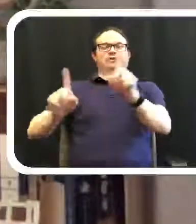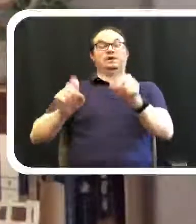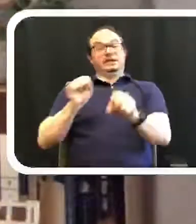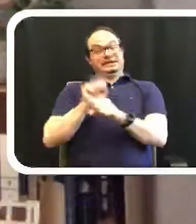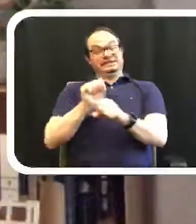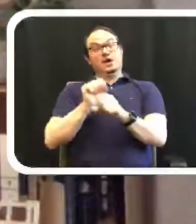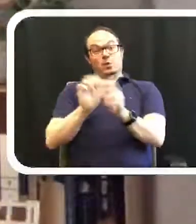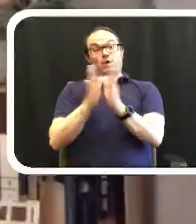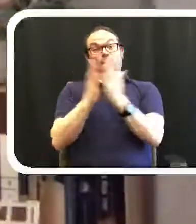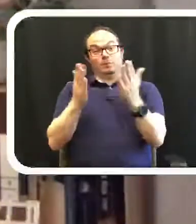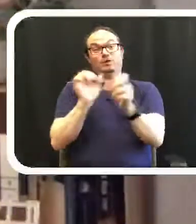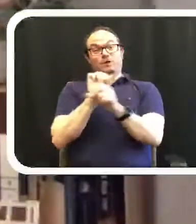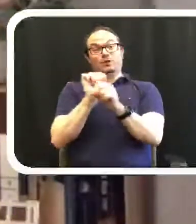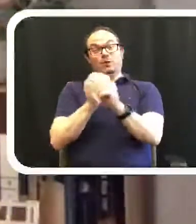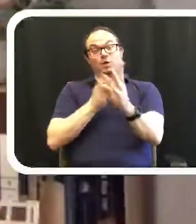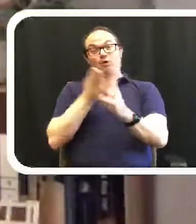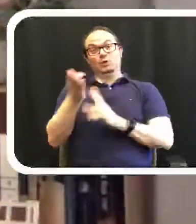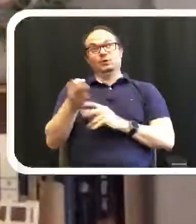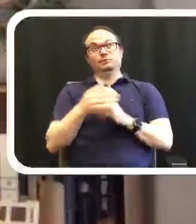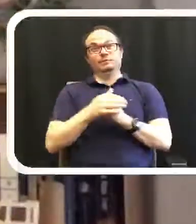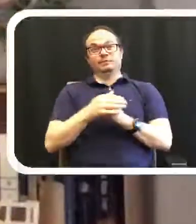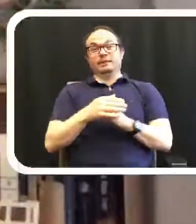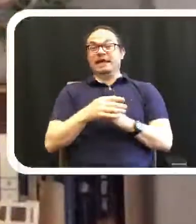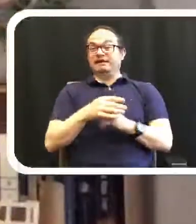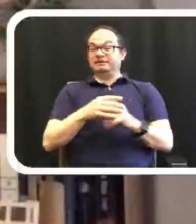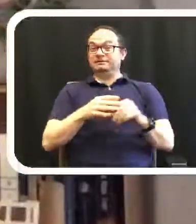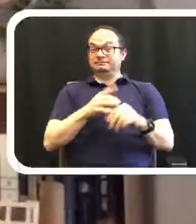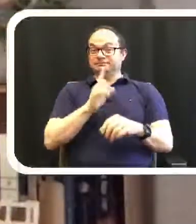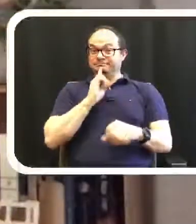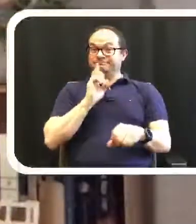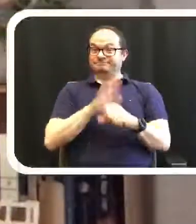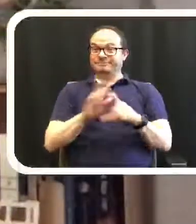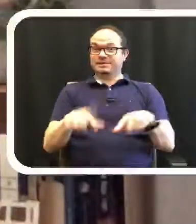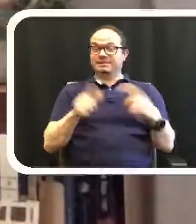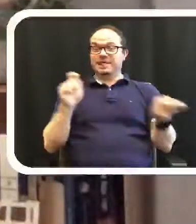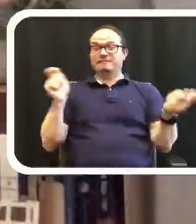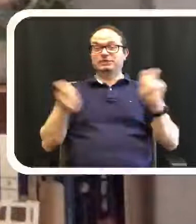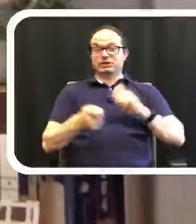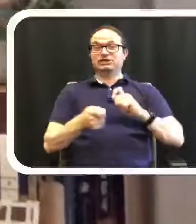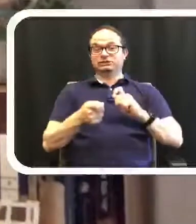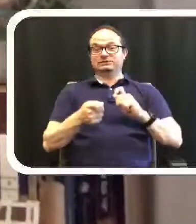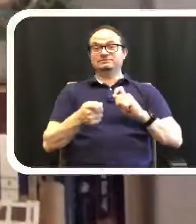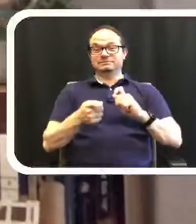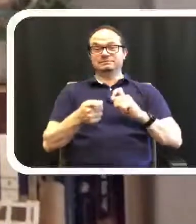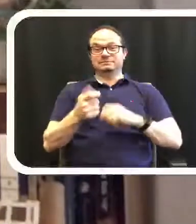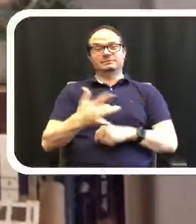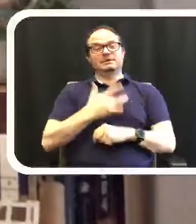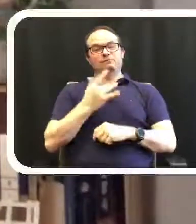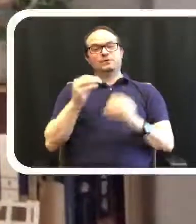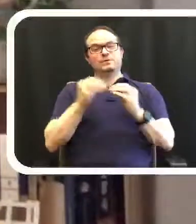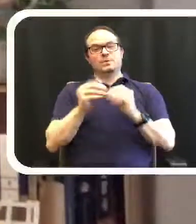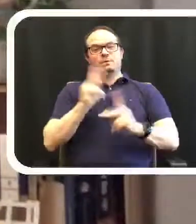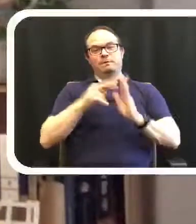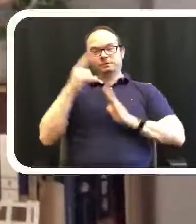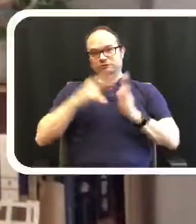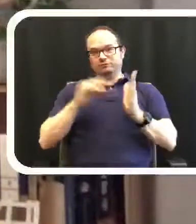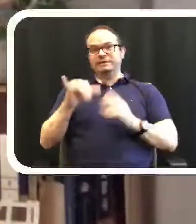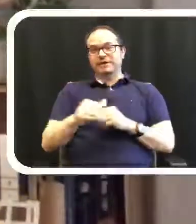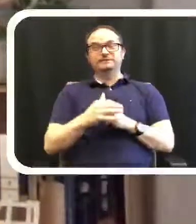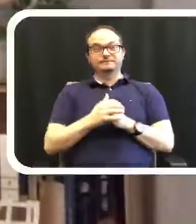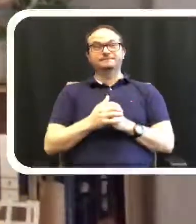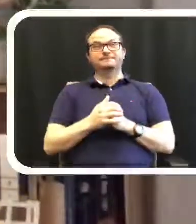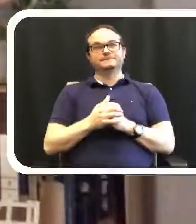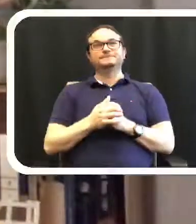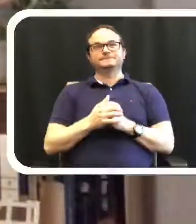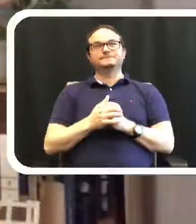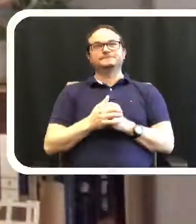work through, and it's honestly life changing. And I feel like more people should read it. So